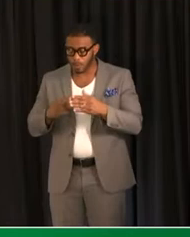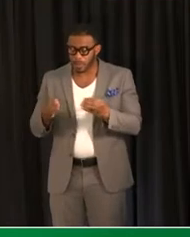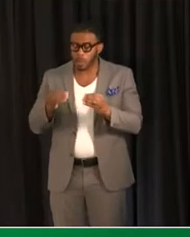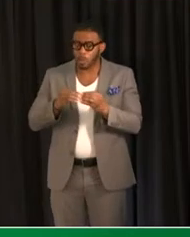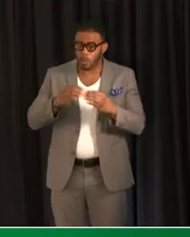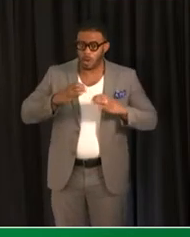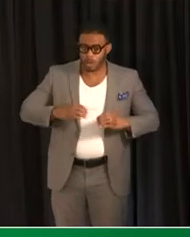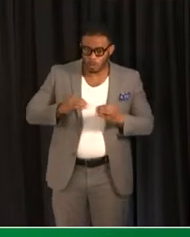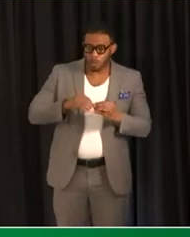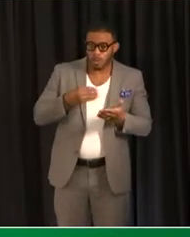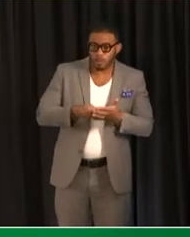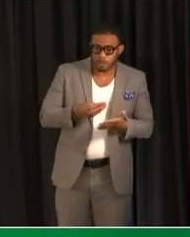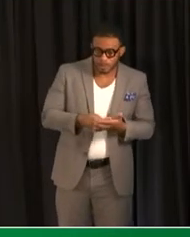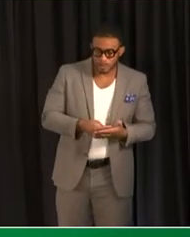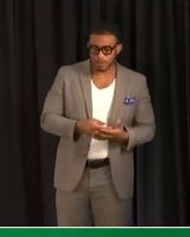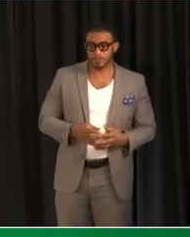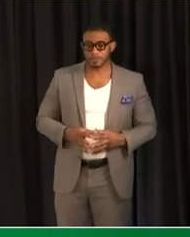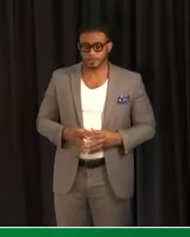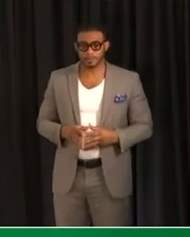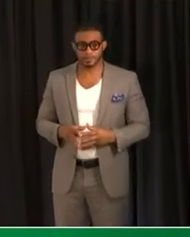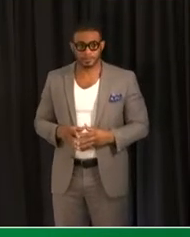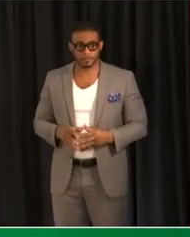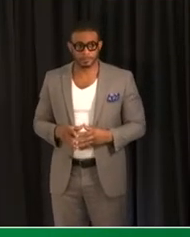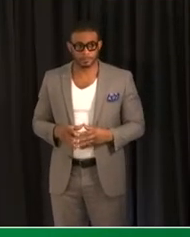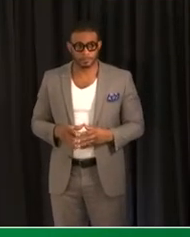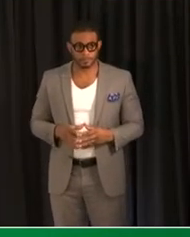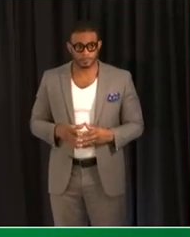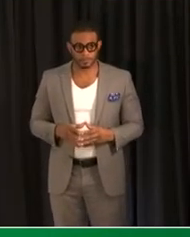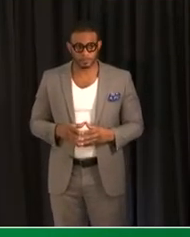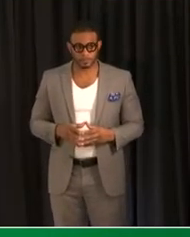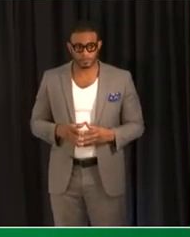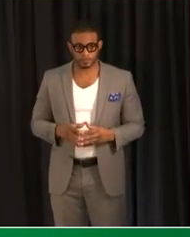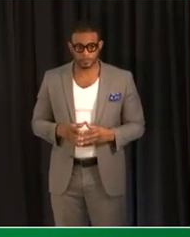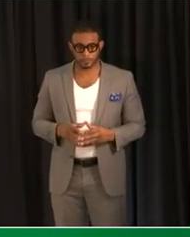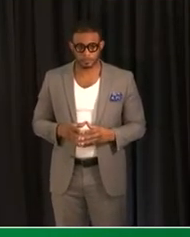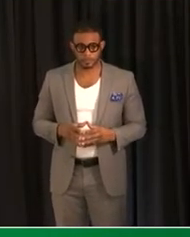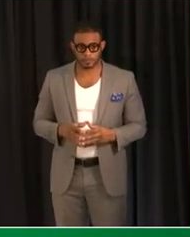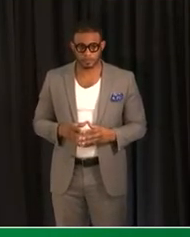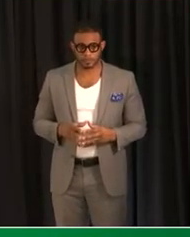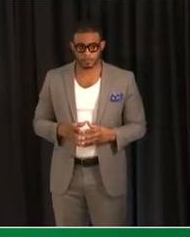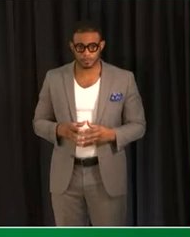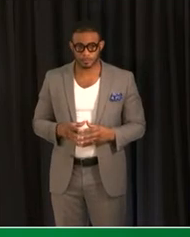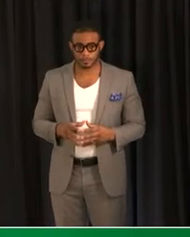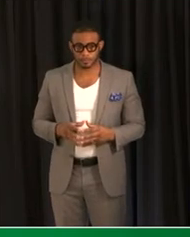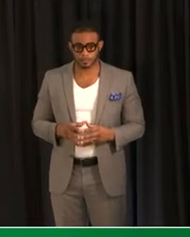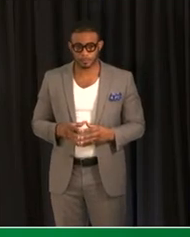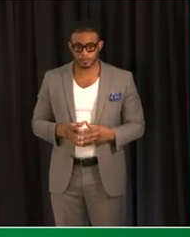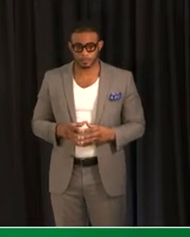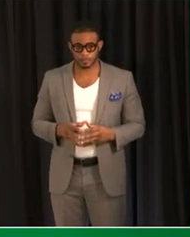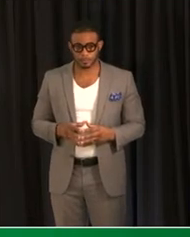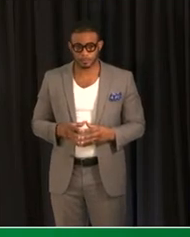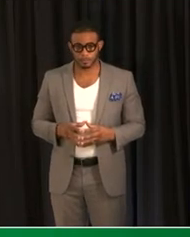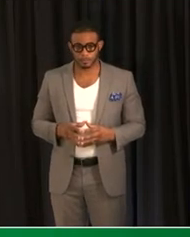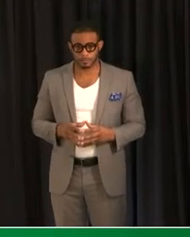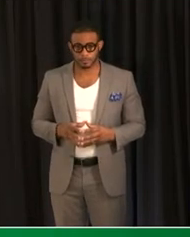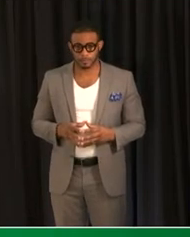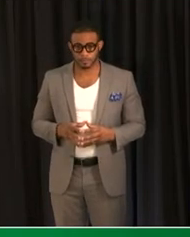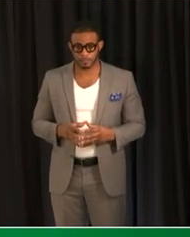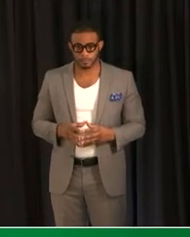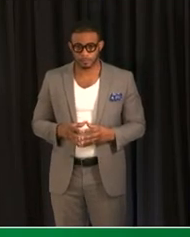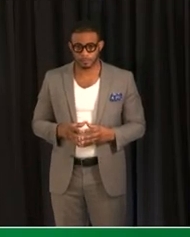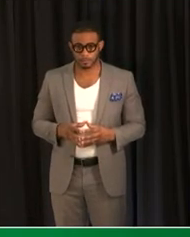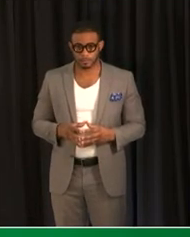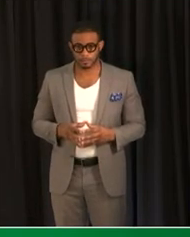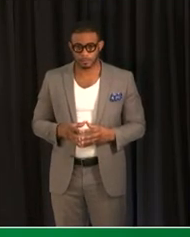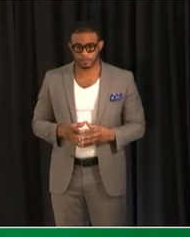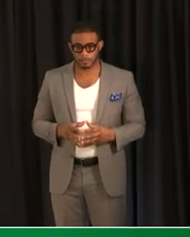finally. Y pues gracias a Dios hasta ahora pues nos hemos conservado bien, ya el trabajo aumentó 1 hora